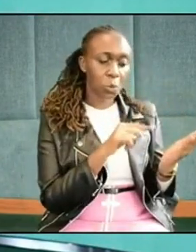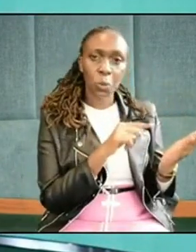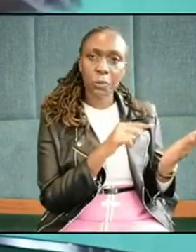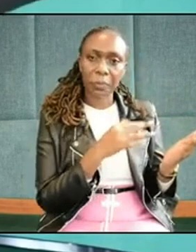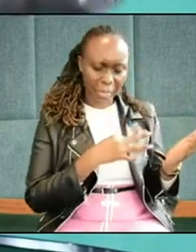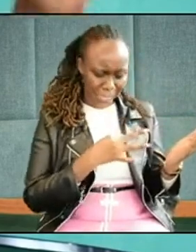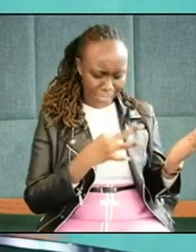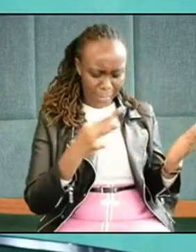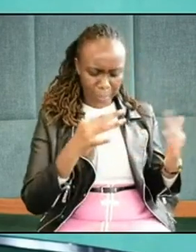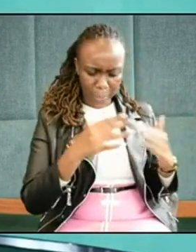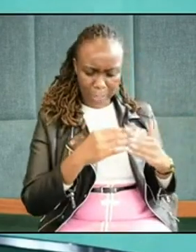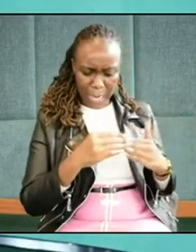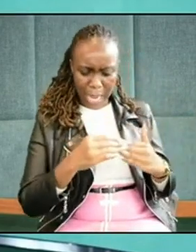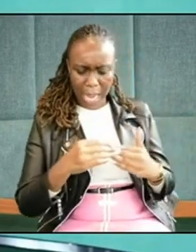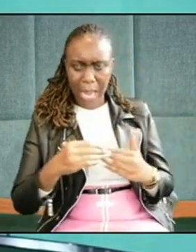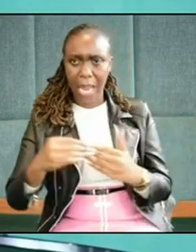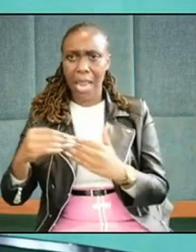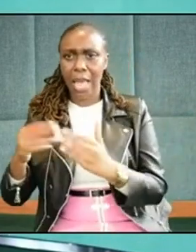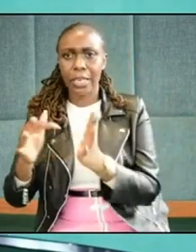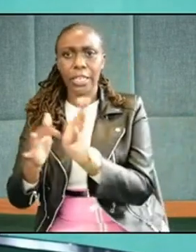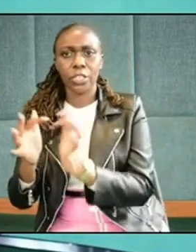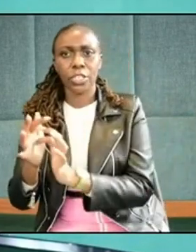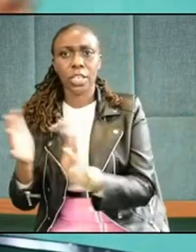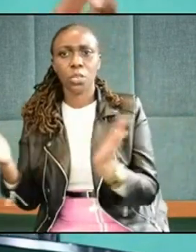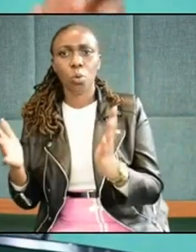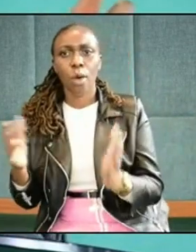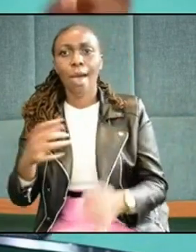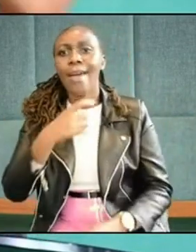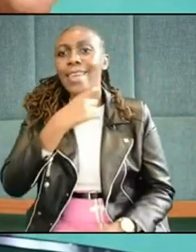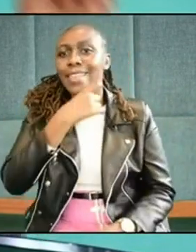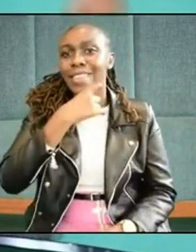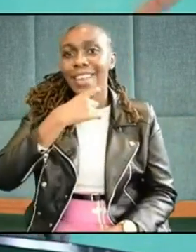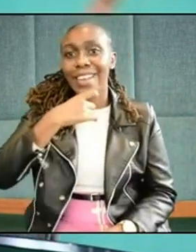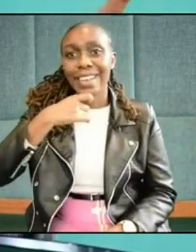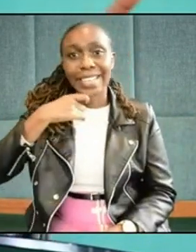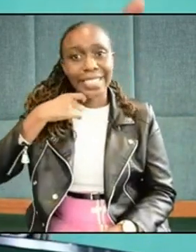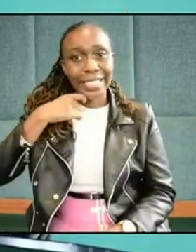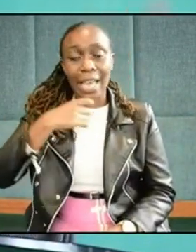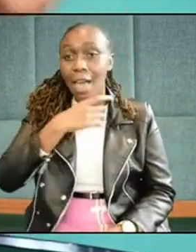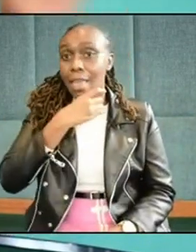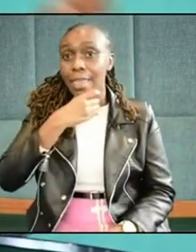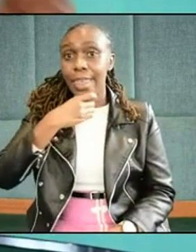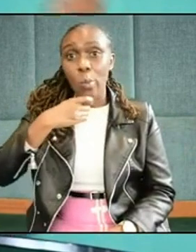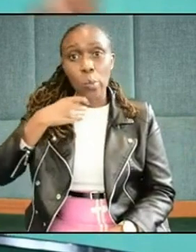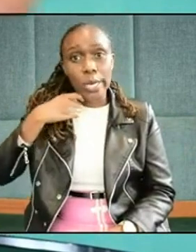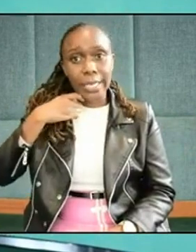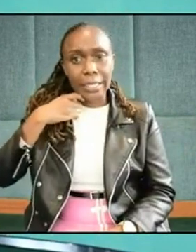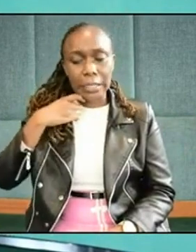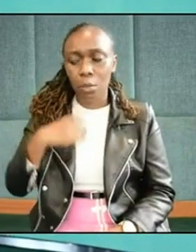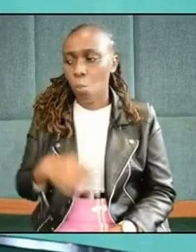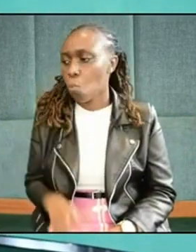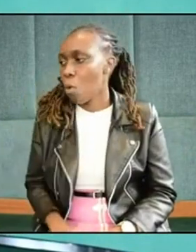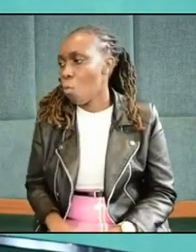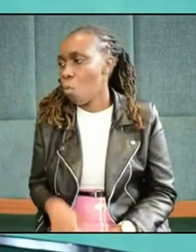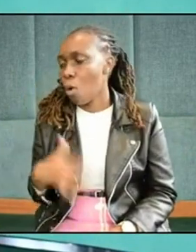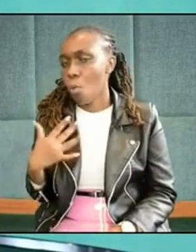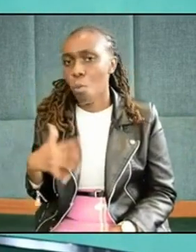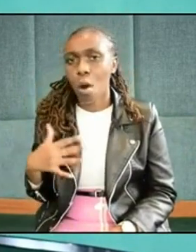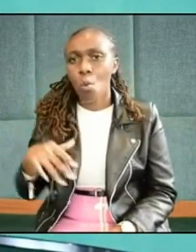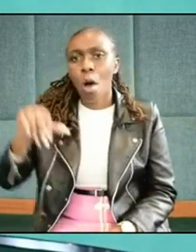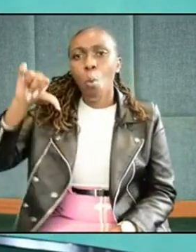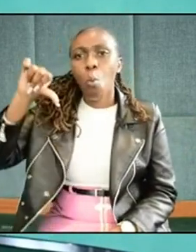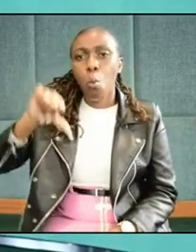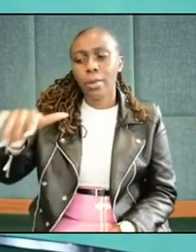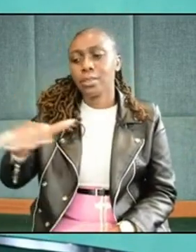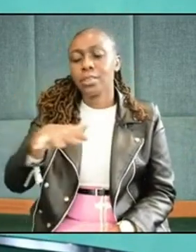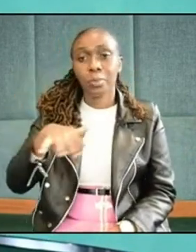Jesus Christ out into the wilderness. Oh, my brother, my sister, the wilderness is the worst place to be. But